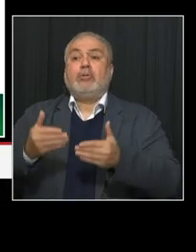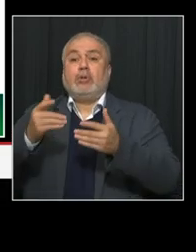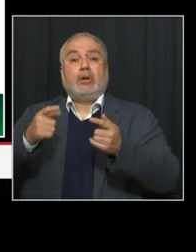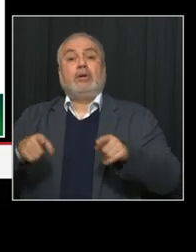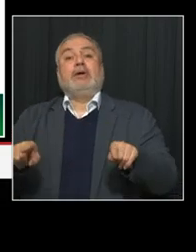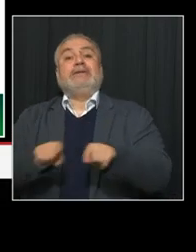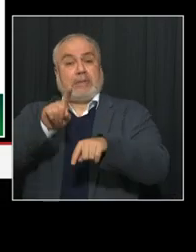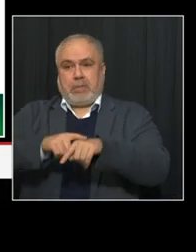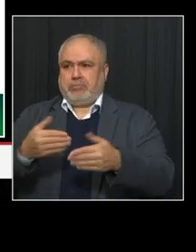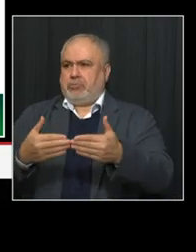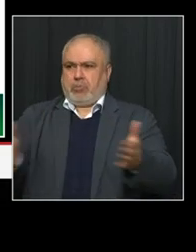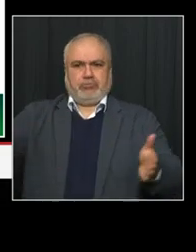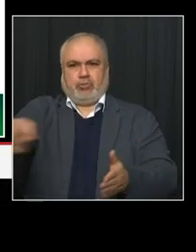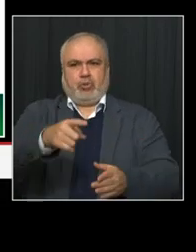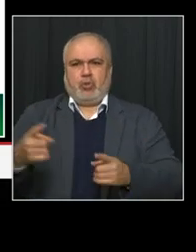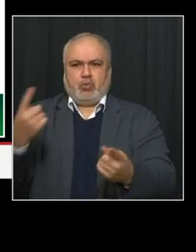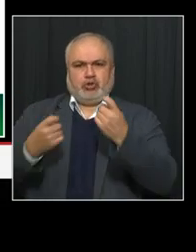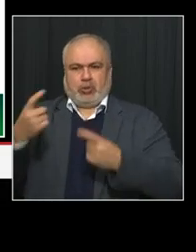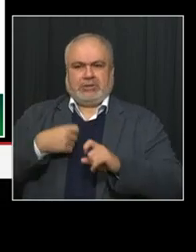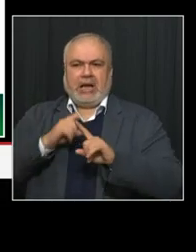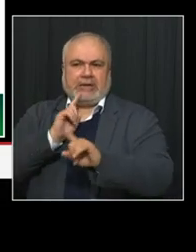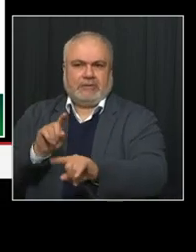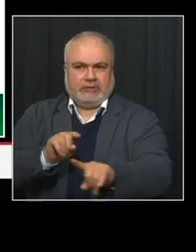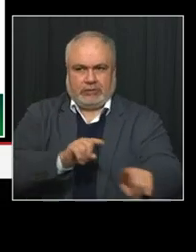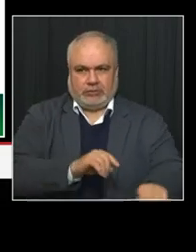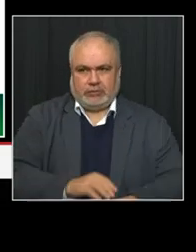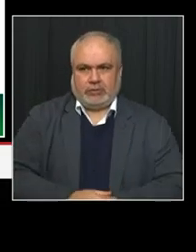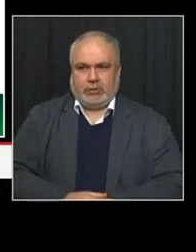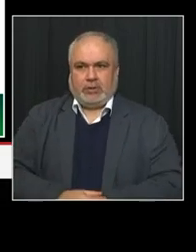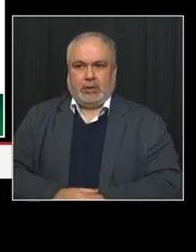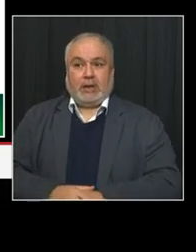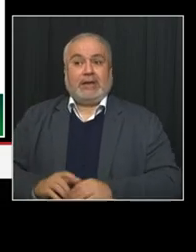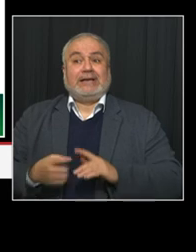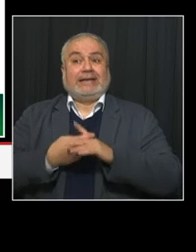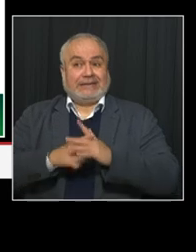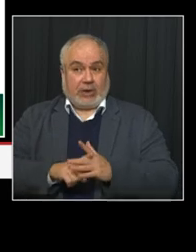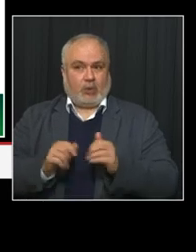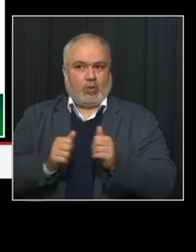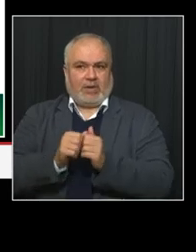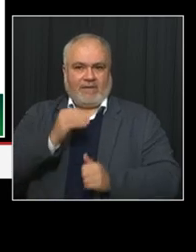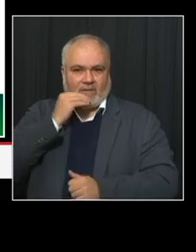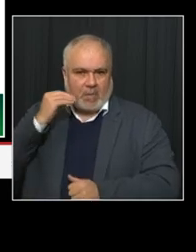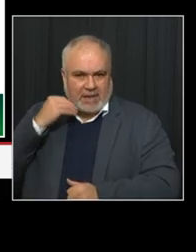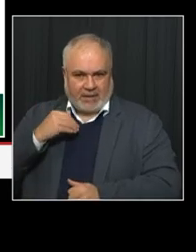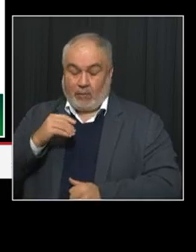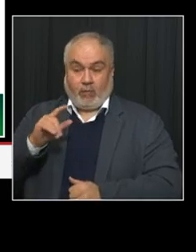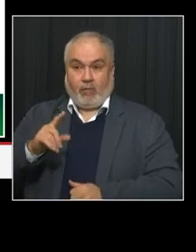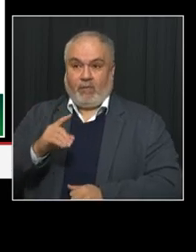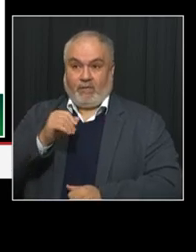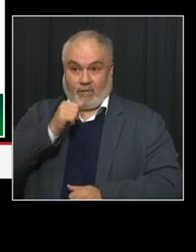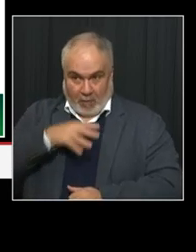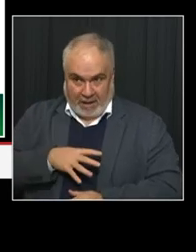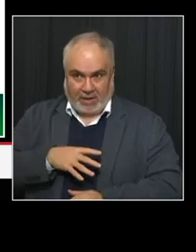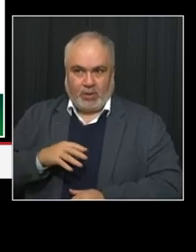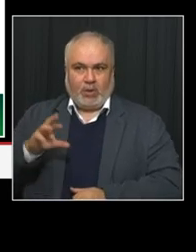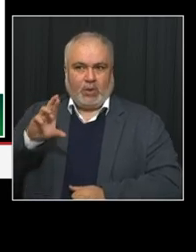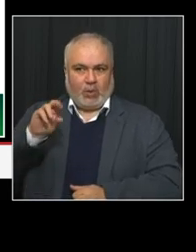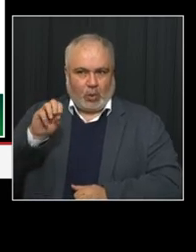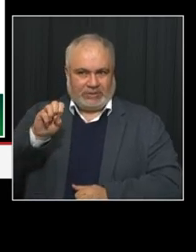call first. Rosetta in Ward 4, you can go ahead and give us your question, Ms. Rosetta.